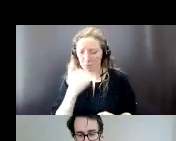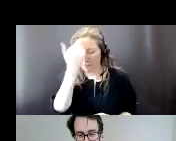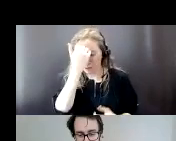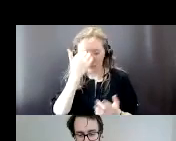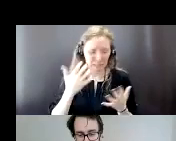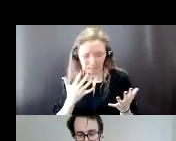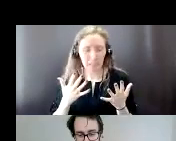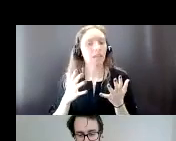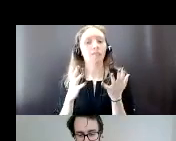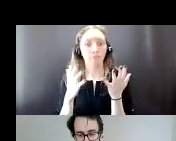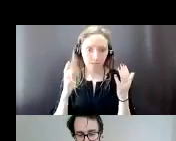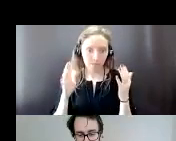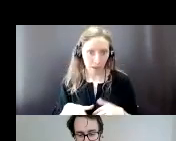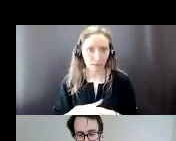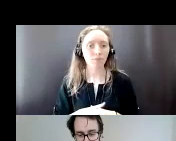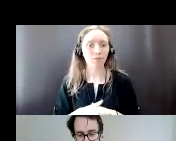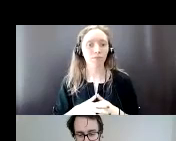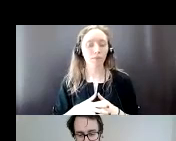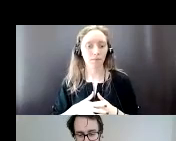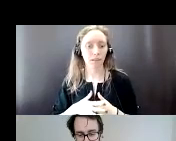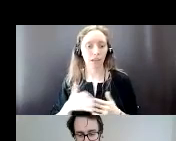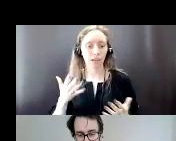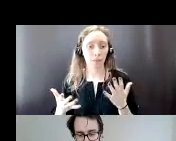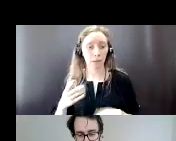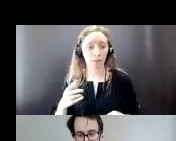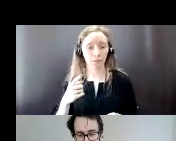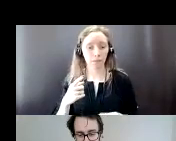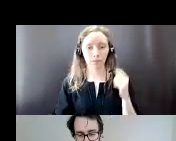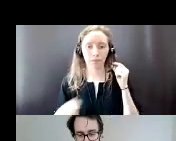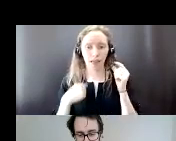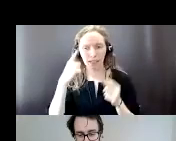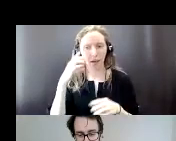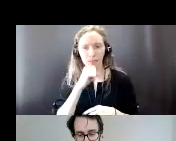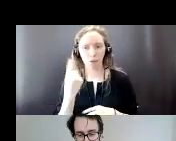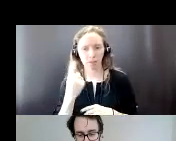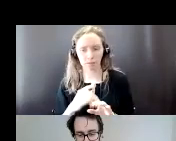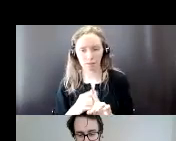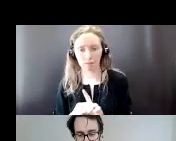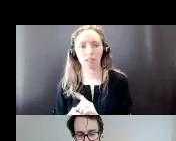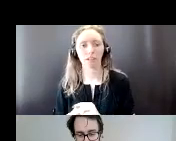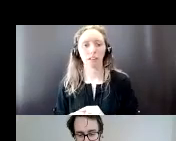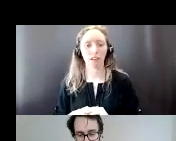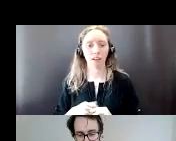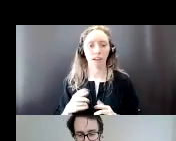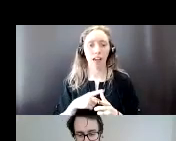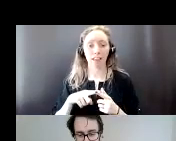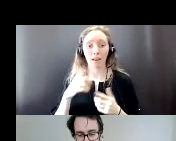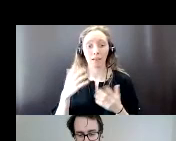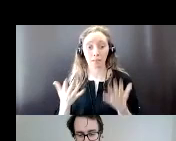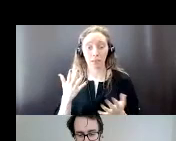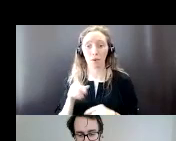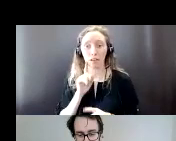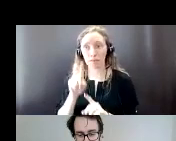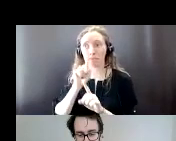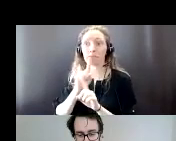And sometimes they won't report the incident as mentioned unless they are guaranteed restitution. So a few different